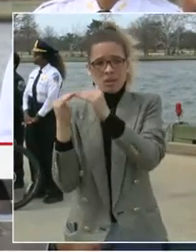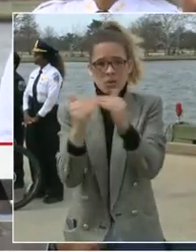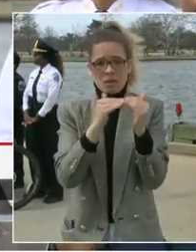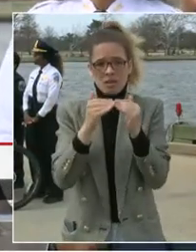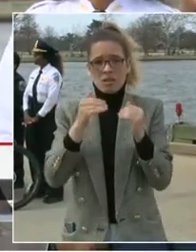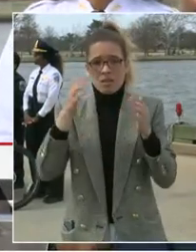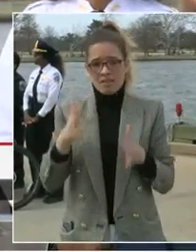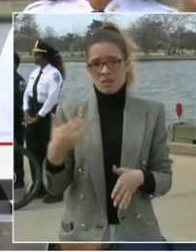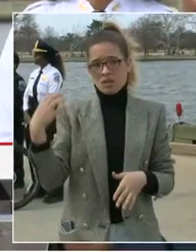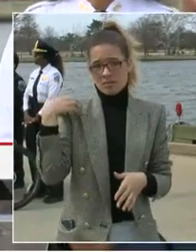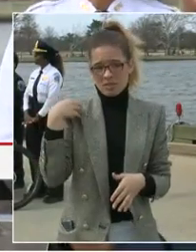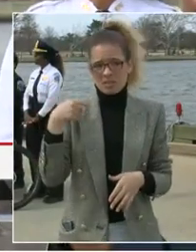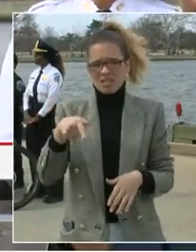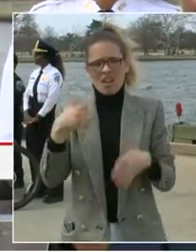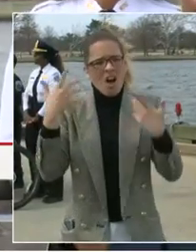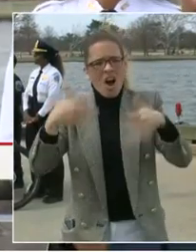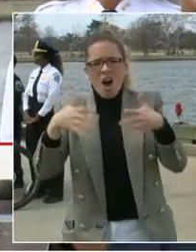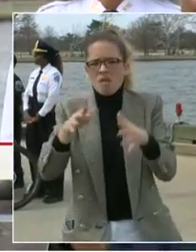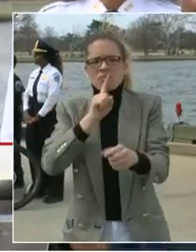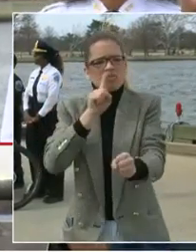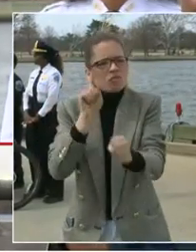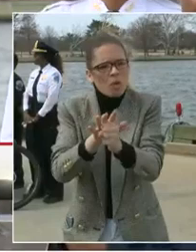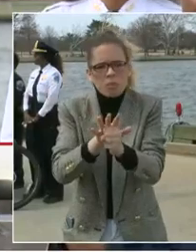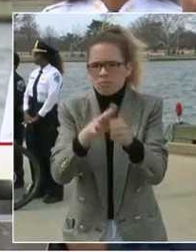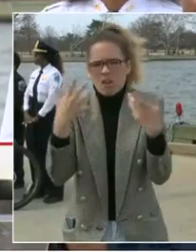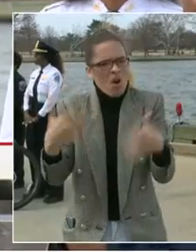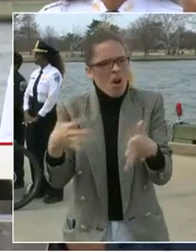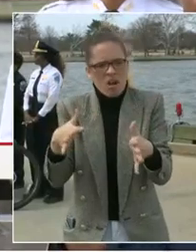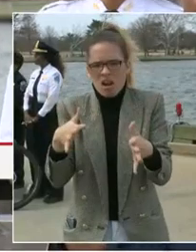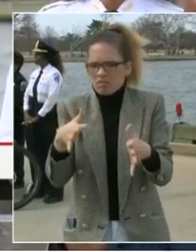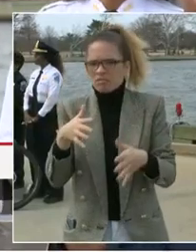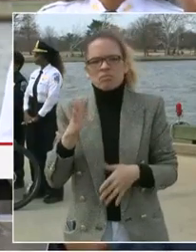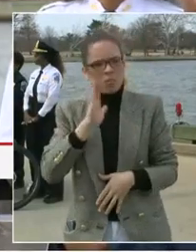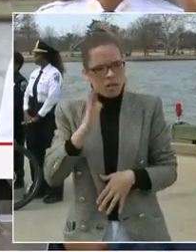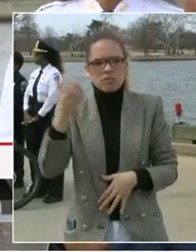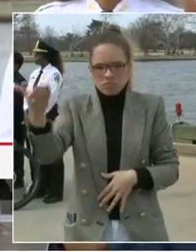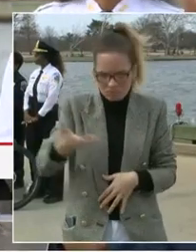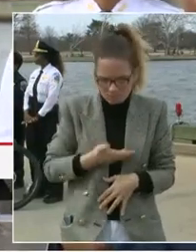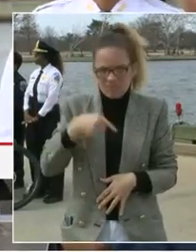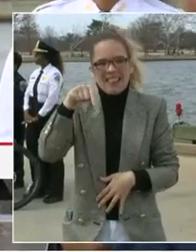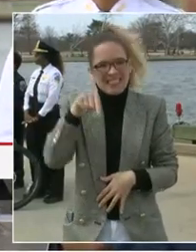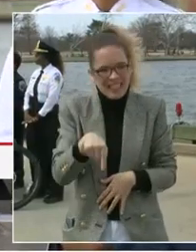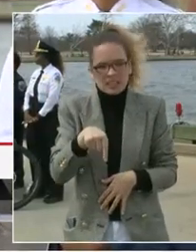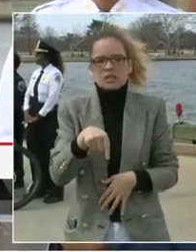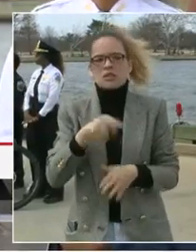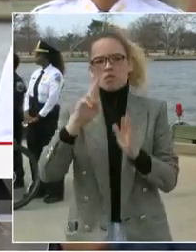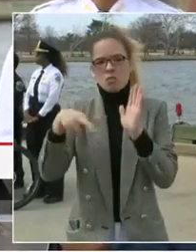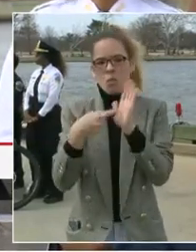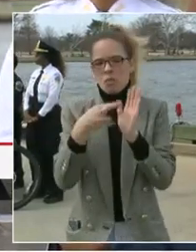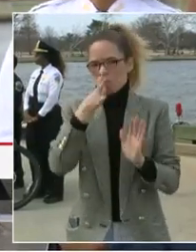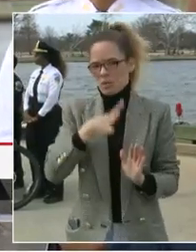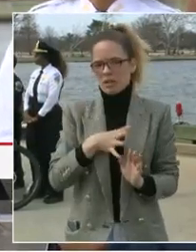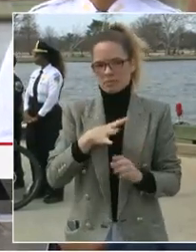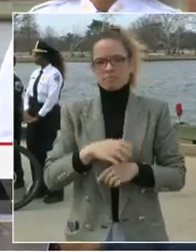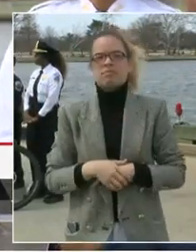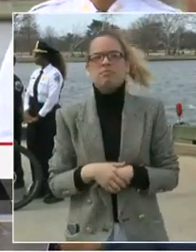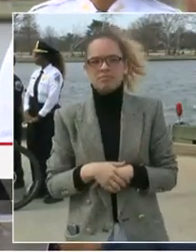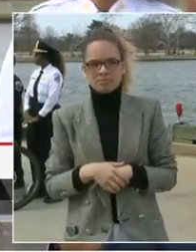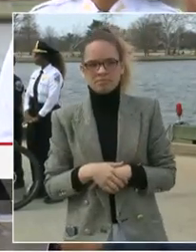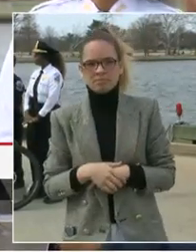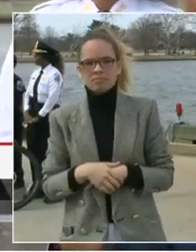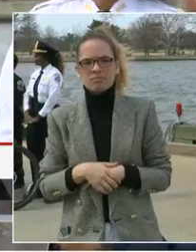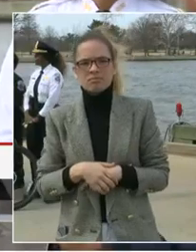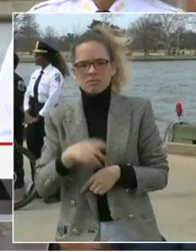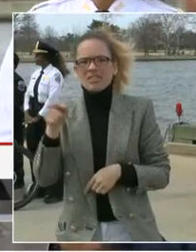have already publicly committed to that I intend to hire a woman to fulfill that role, who will act as an ombudsman